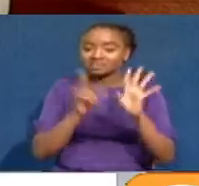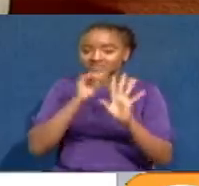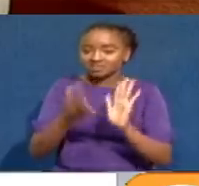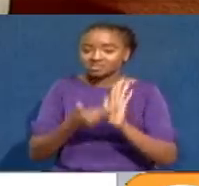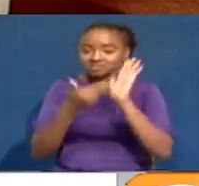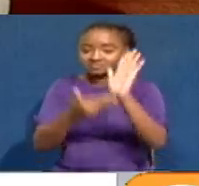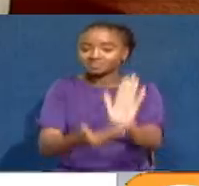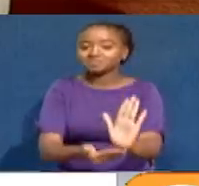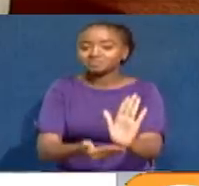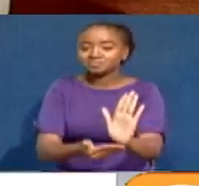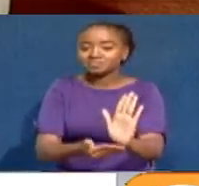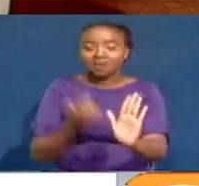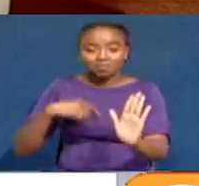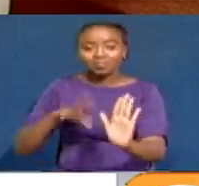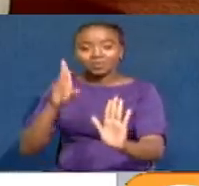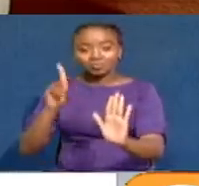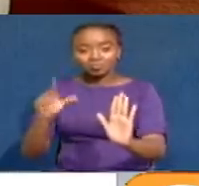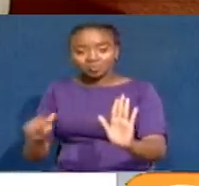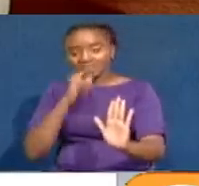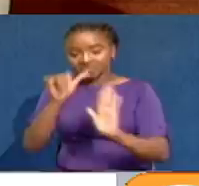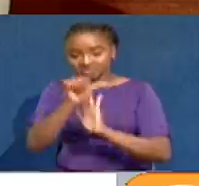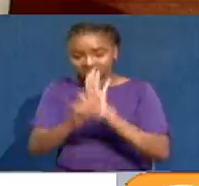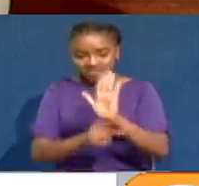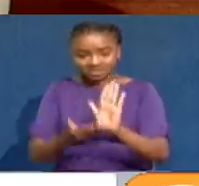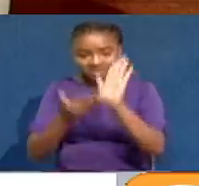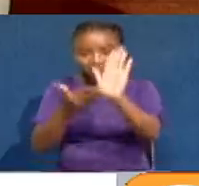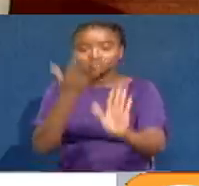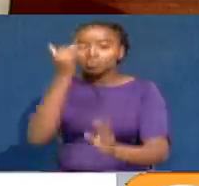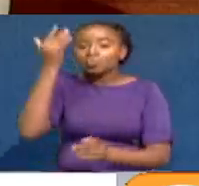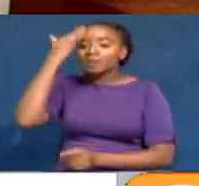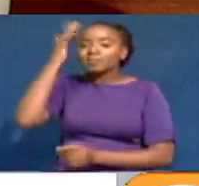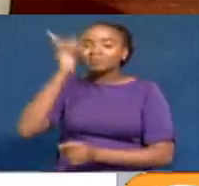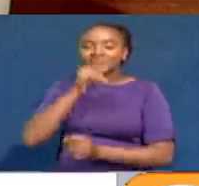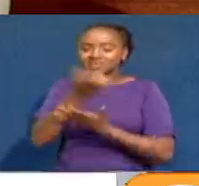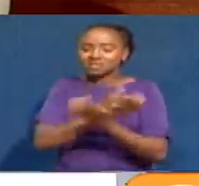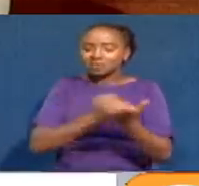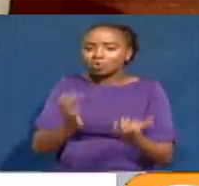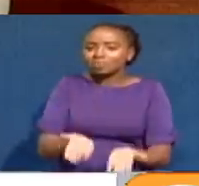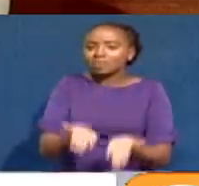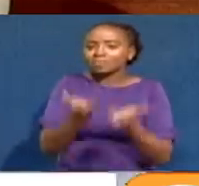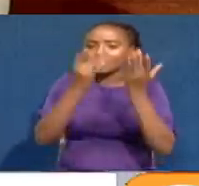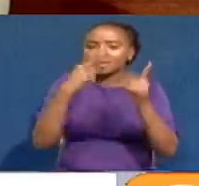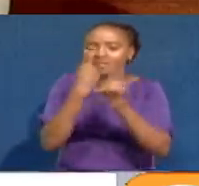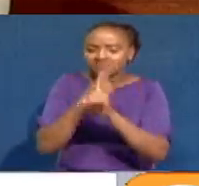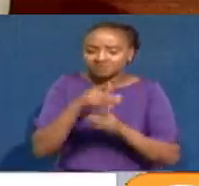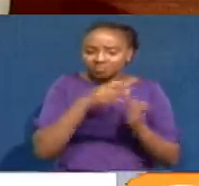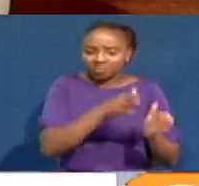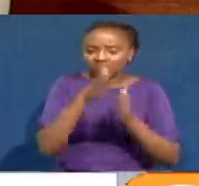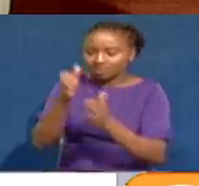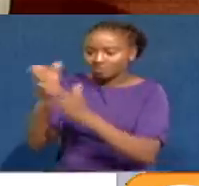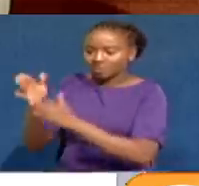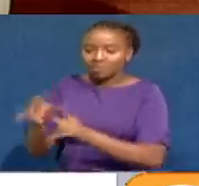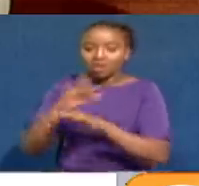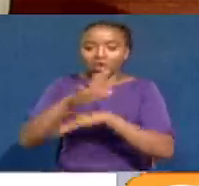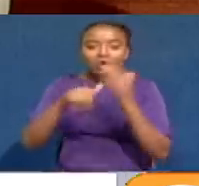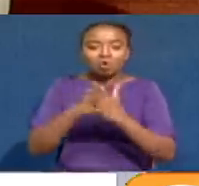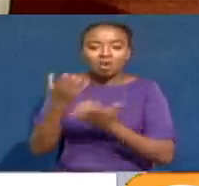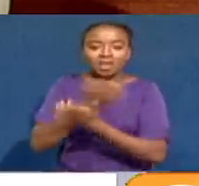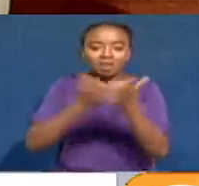deliberate. Because we know economies grow invariably because of the leadership of the day. All the economies that have